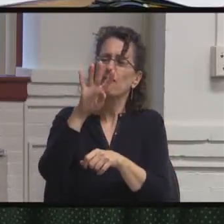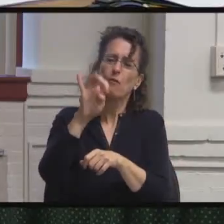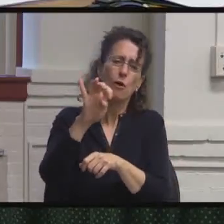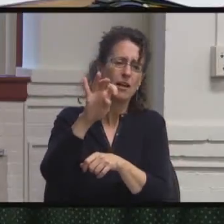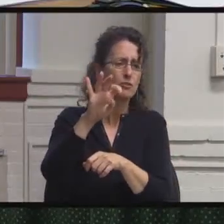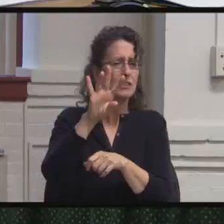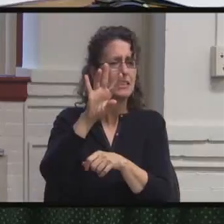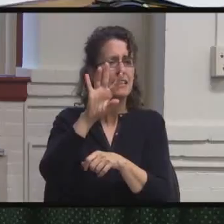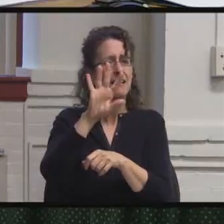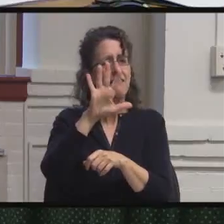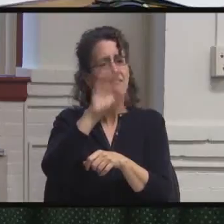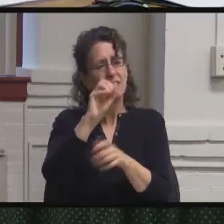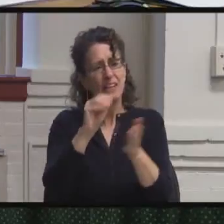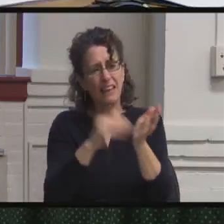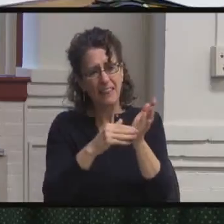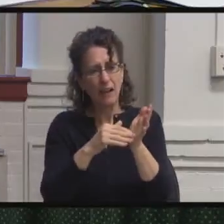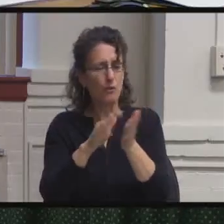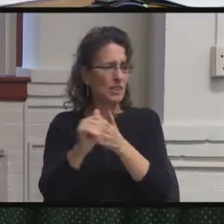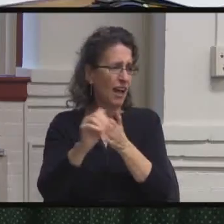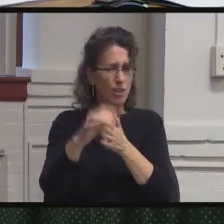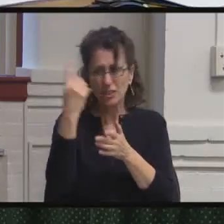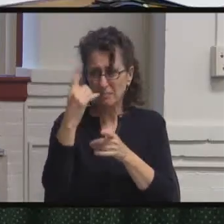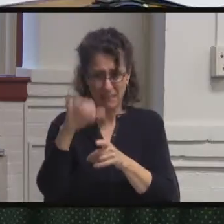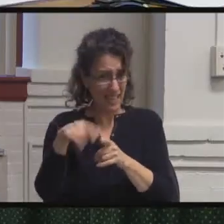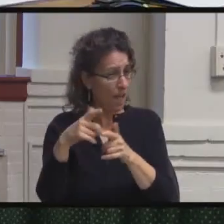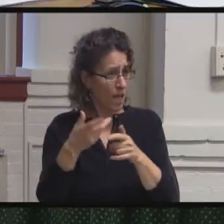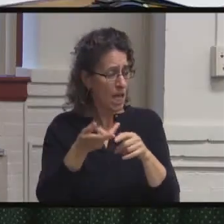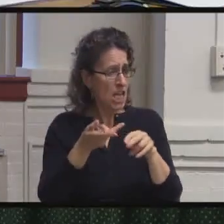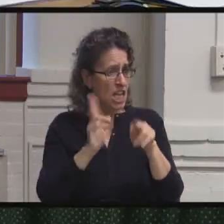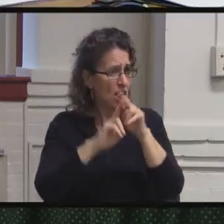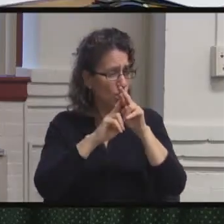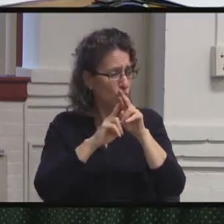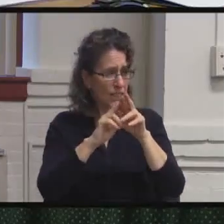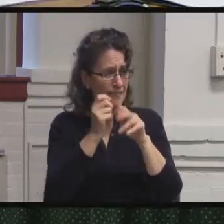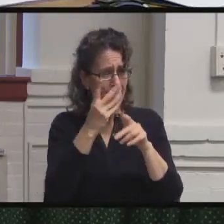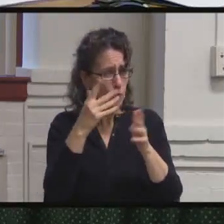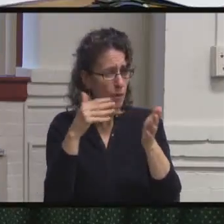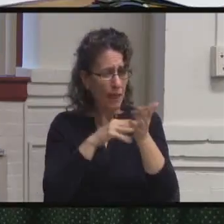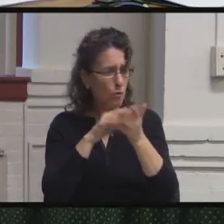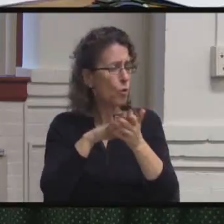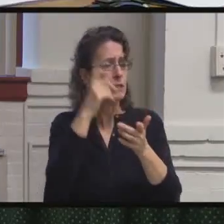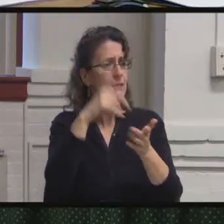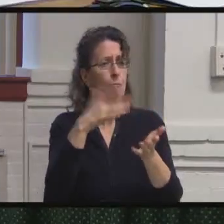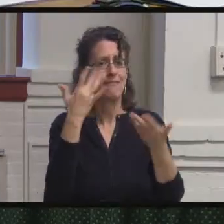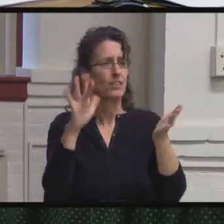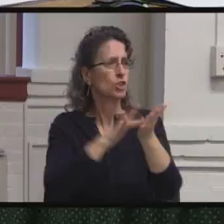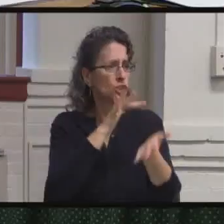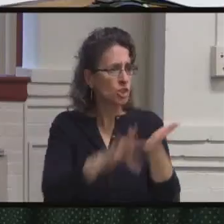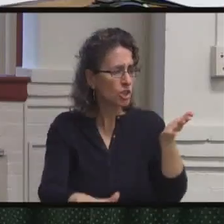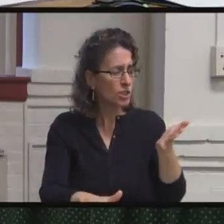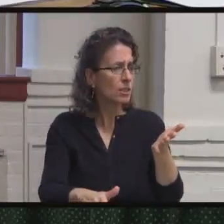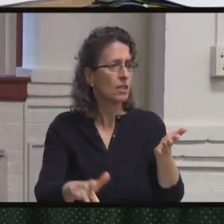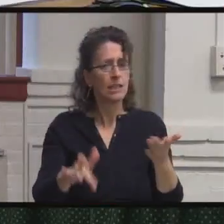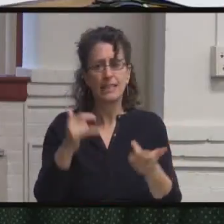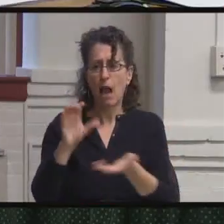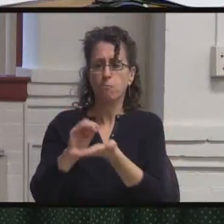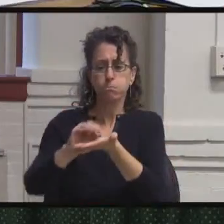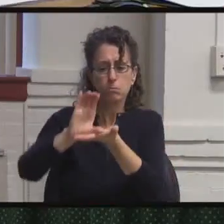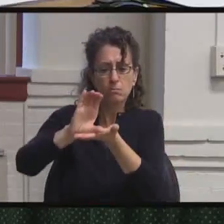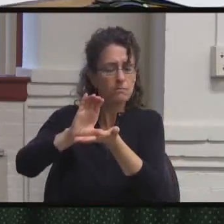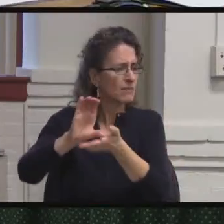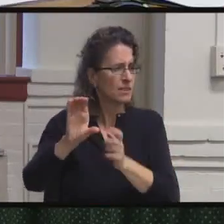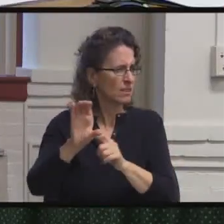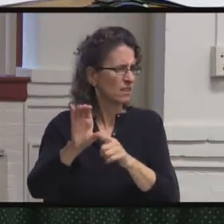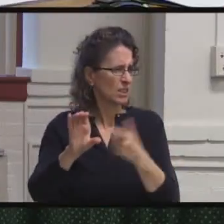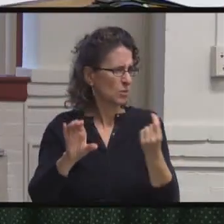while. Is it up $30,000? Did somebody pay off a loan or something, or is that just I'm not